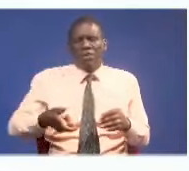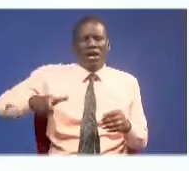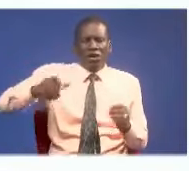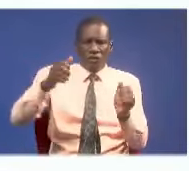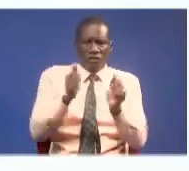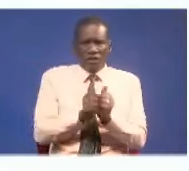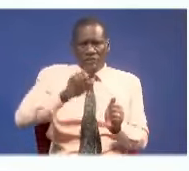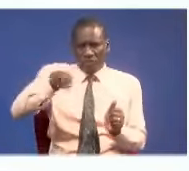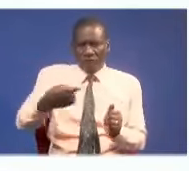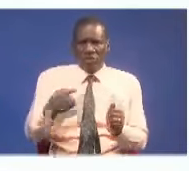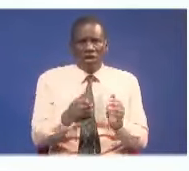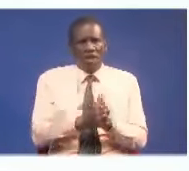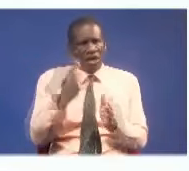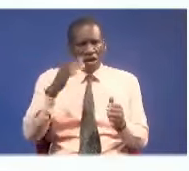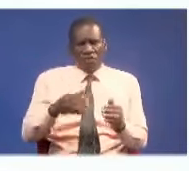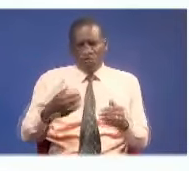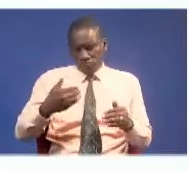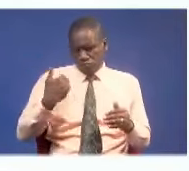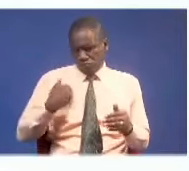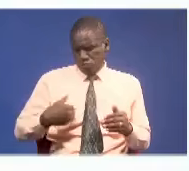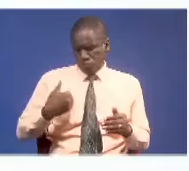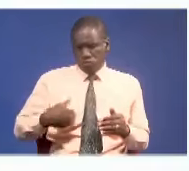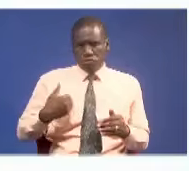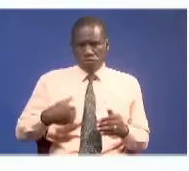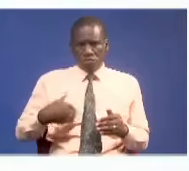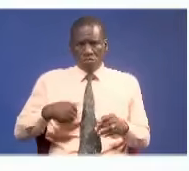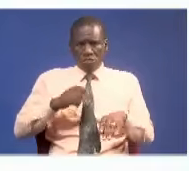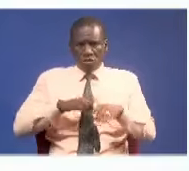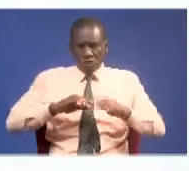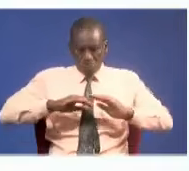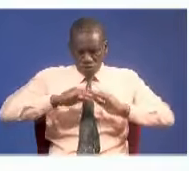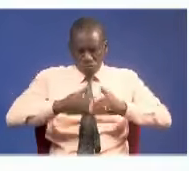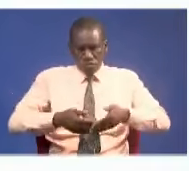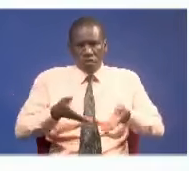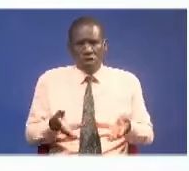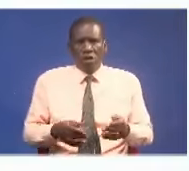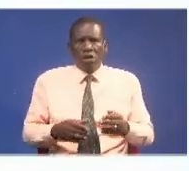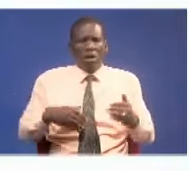normal delivery, and for C-section or cesarean section up to